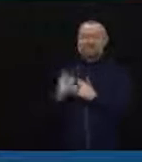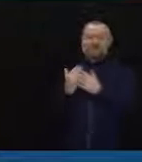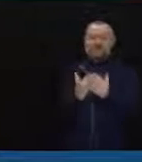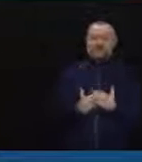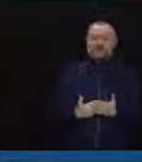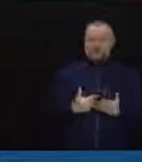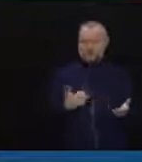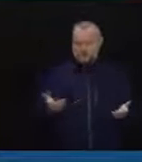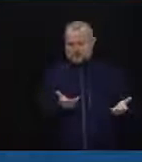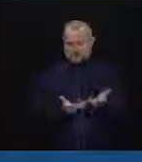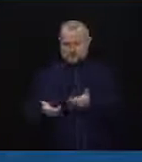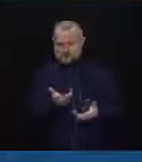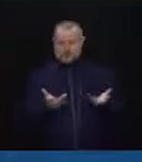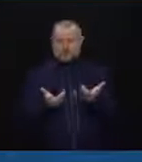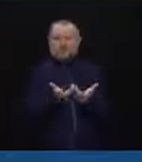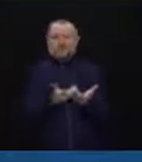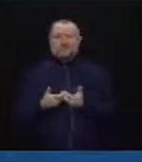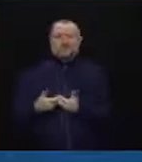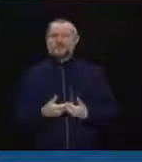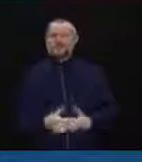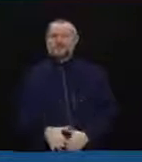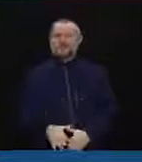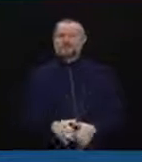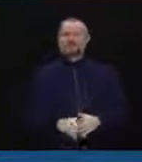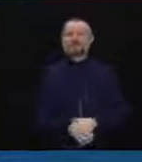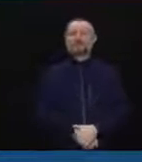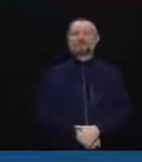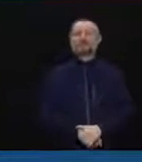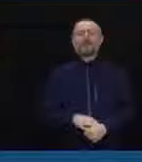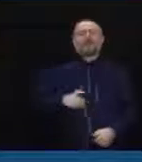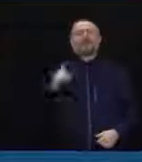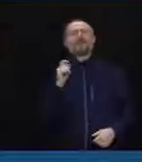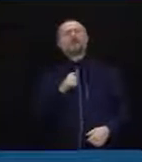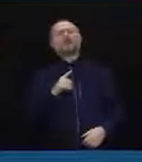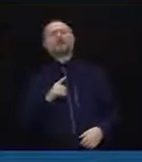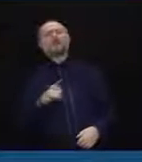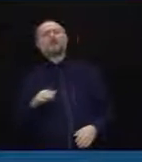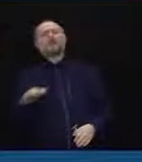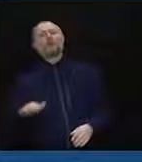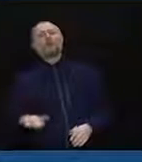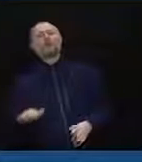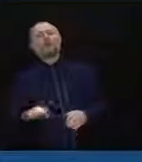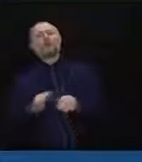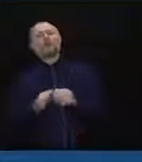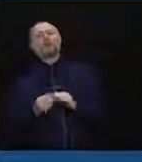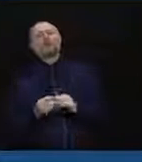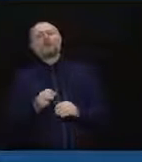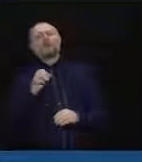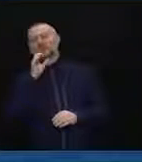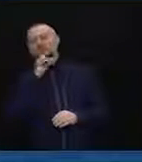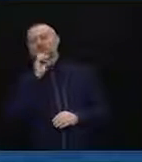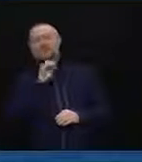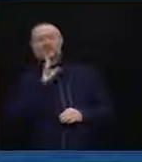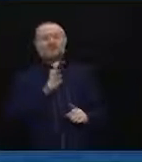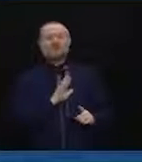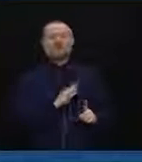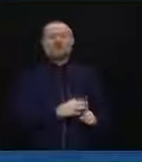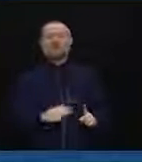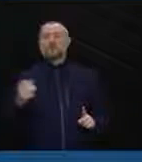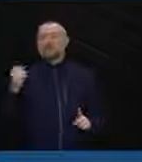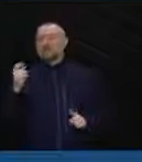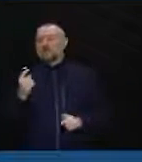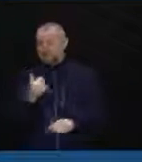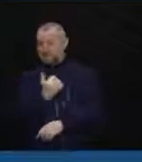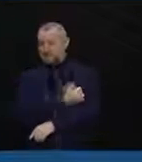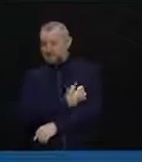the low numbers of 5 to 11 year olds vaccinated, aren't you concerned that, you know, without